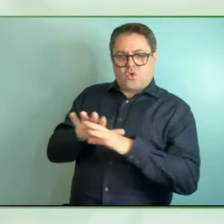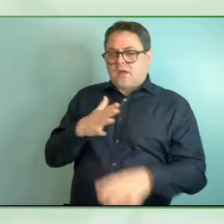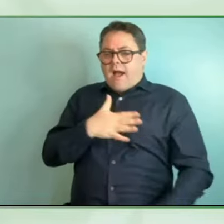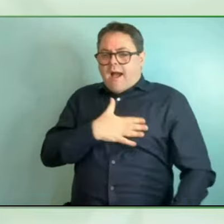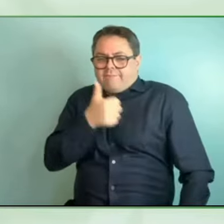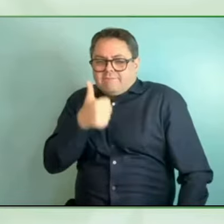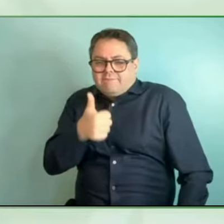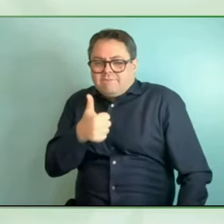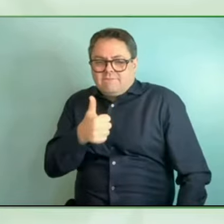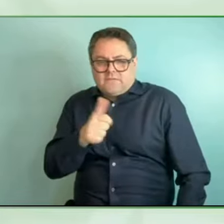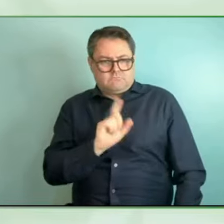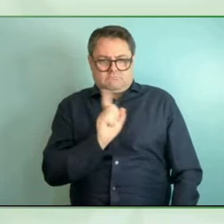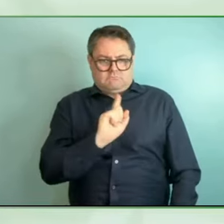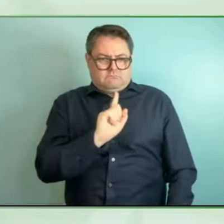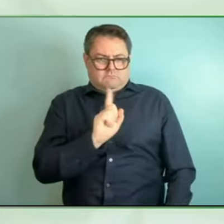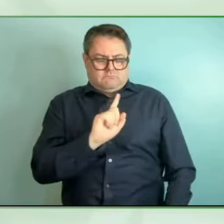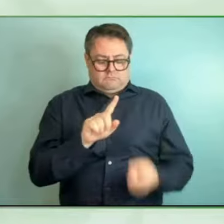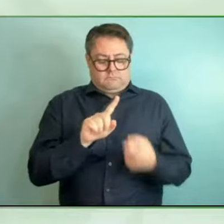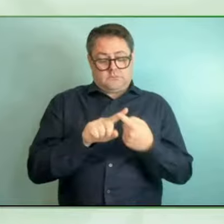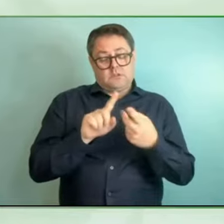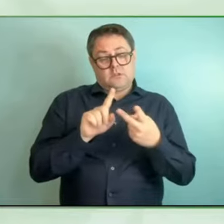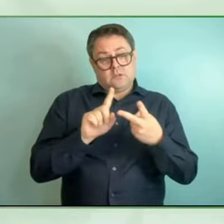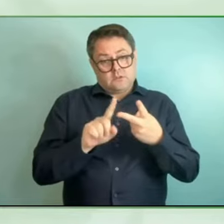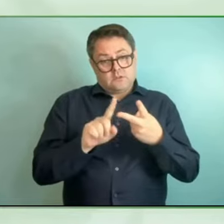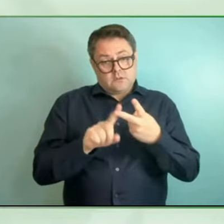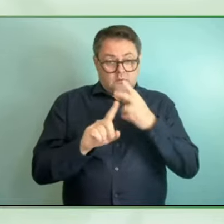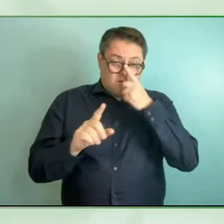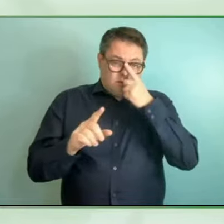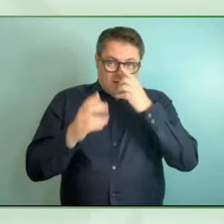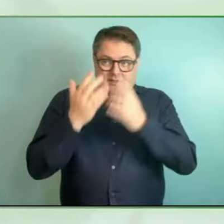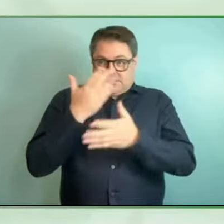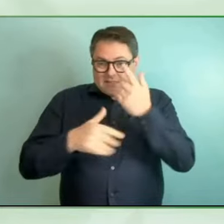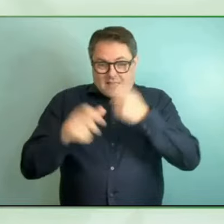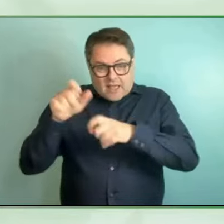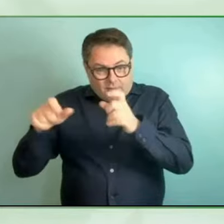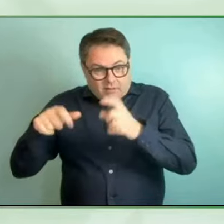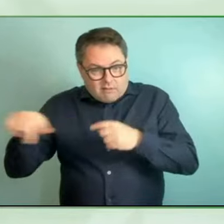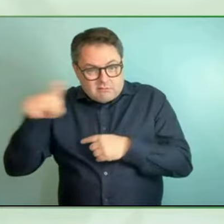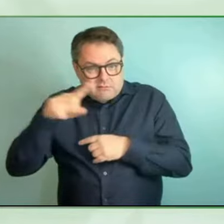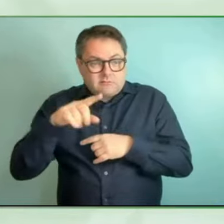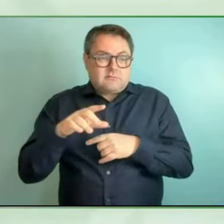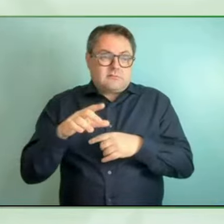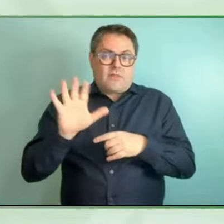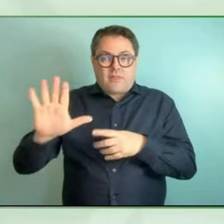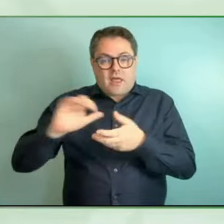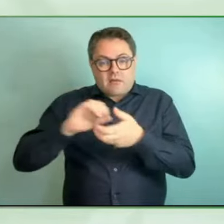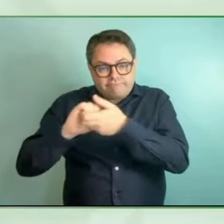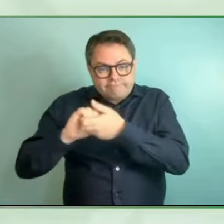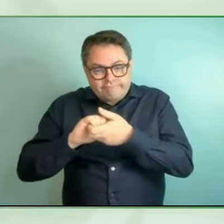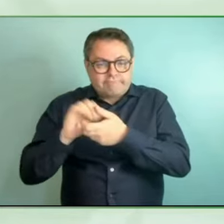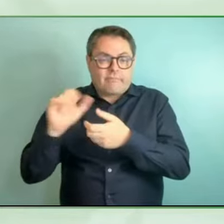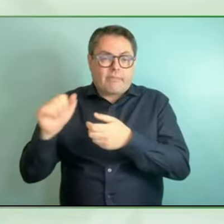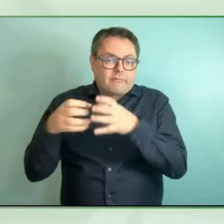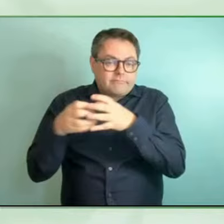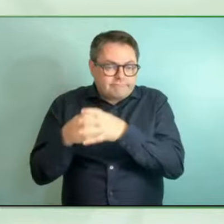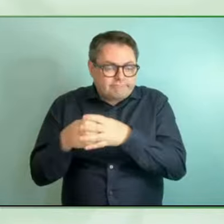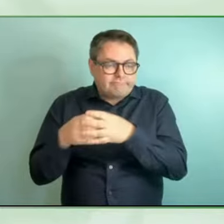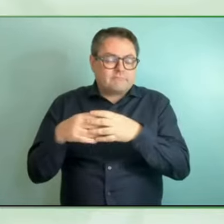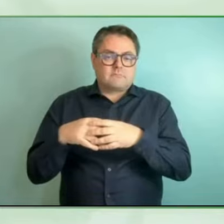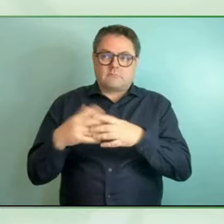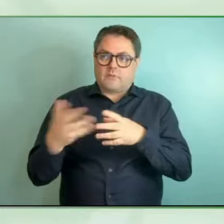of persons with disabilities, including students, student association, unions, in this work.